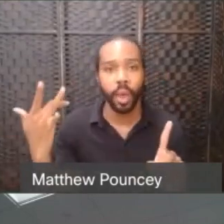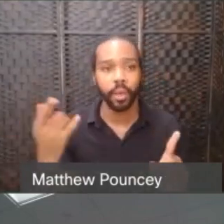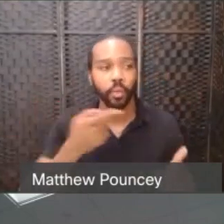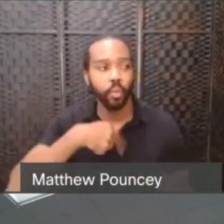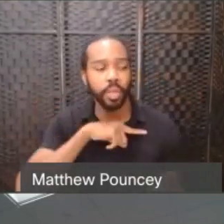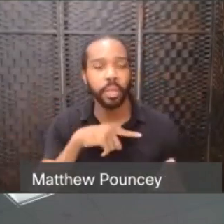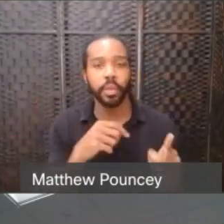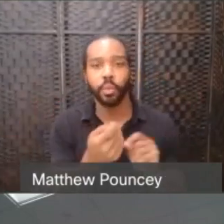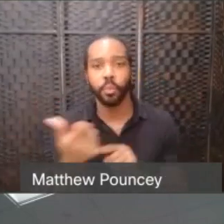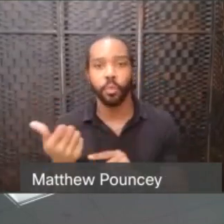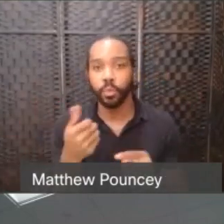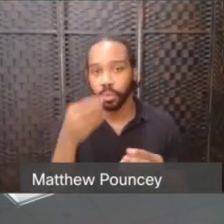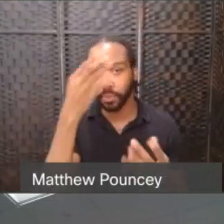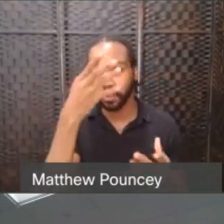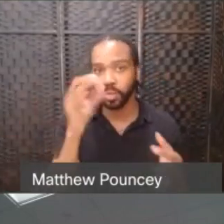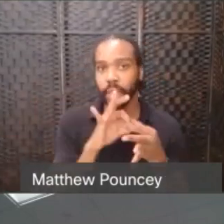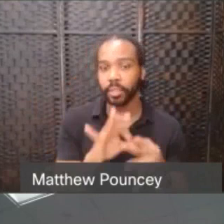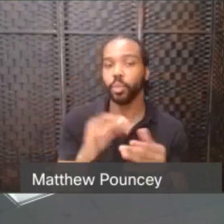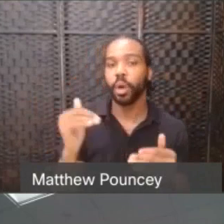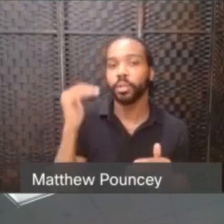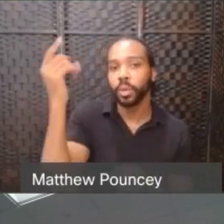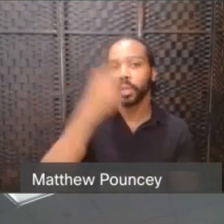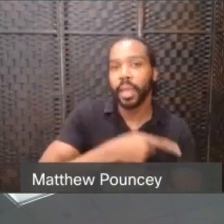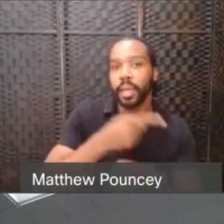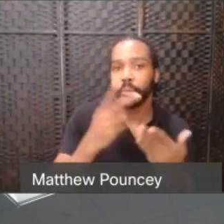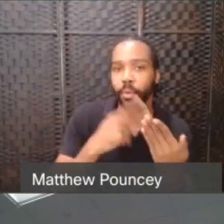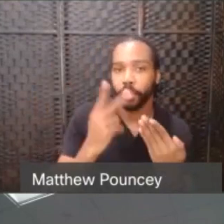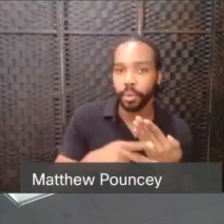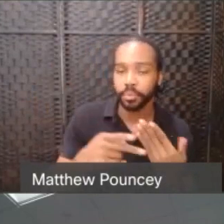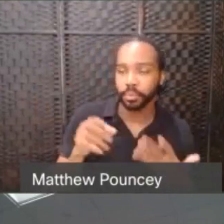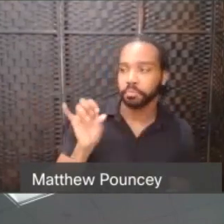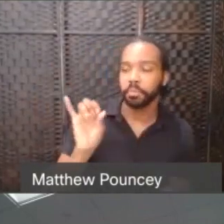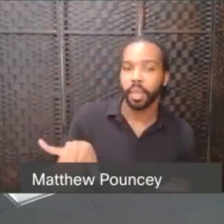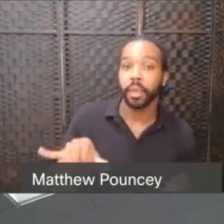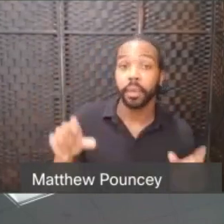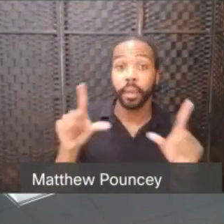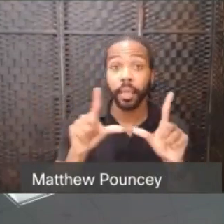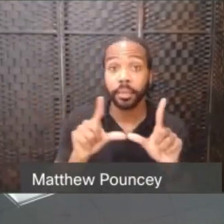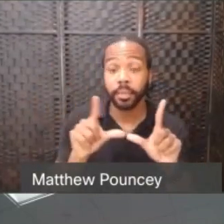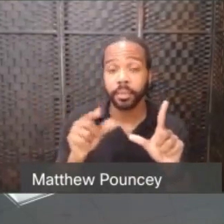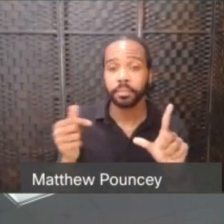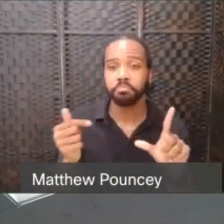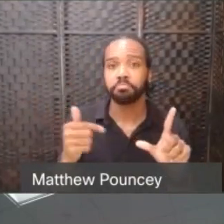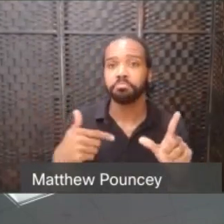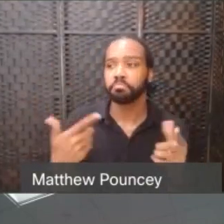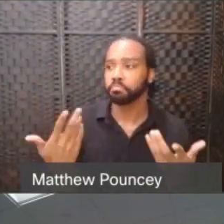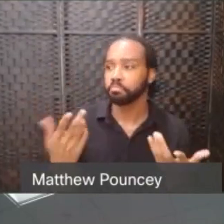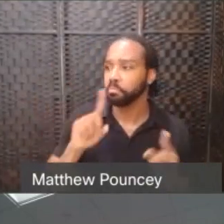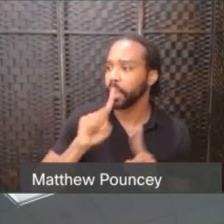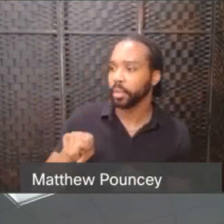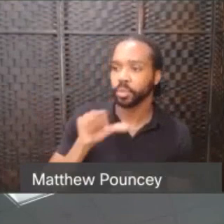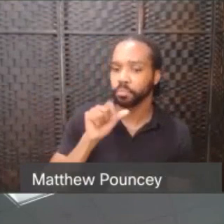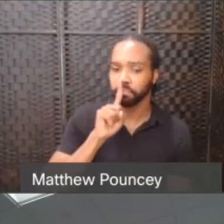removed guidance related to adult day programs. The licensing answer had nothing to do